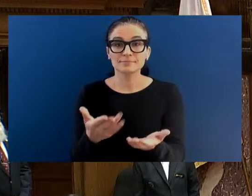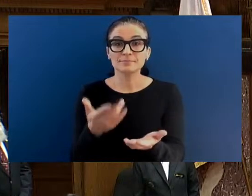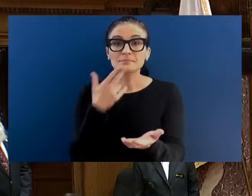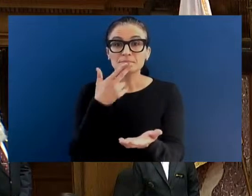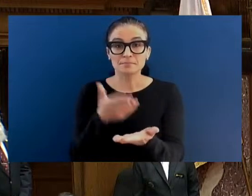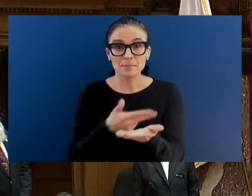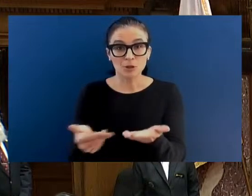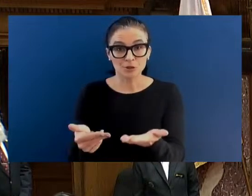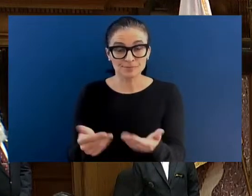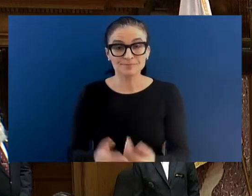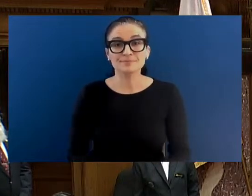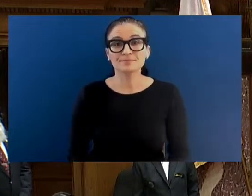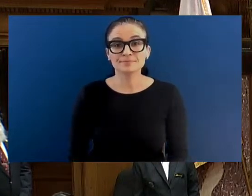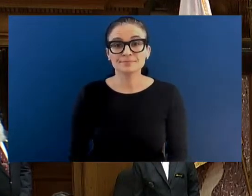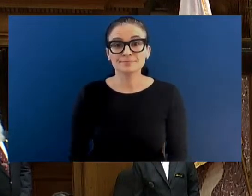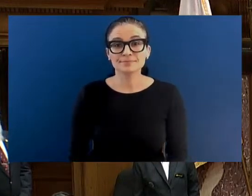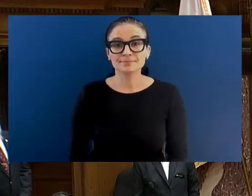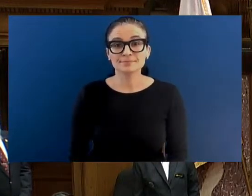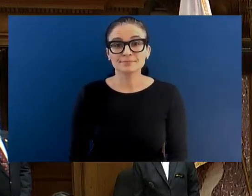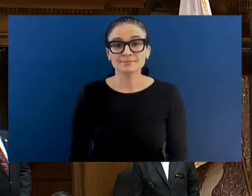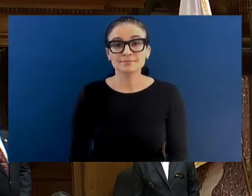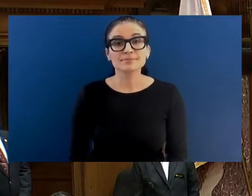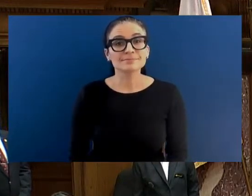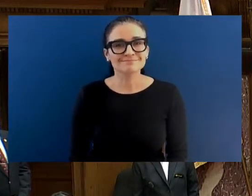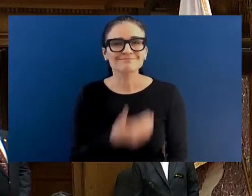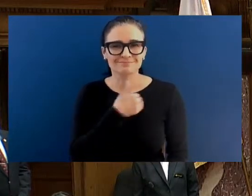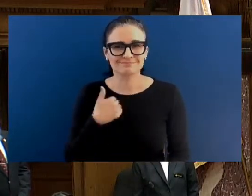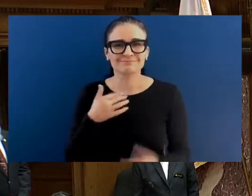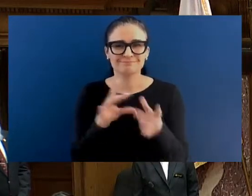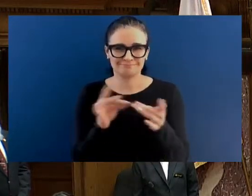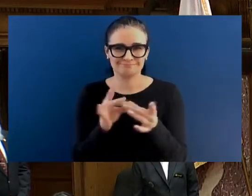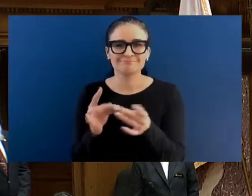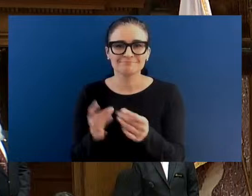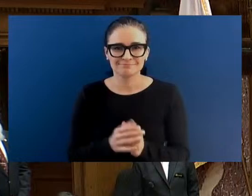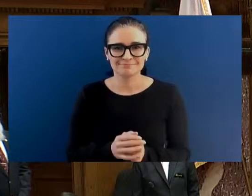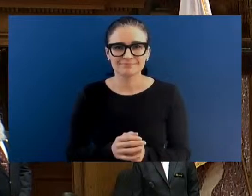Statements by members. Member for West Vancouver, Sea to Sky.